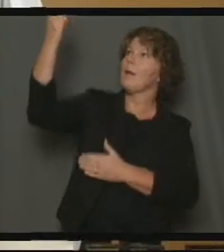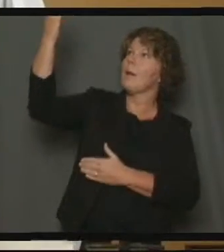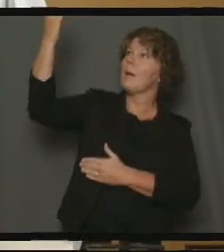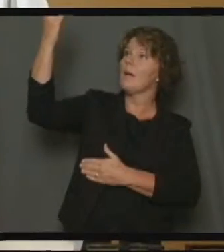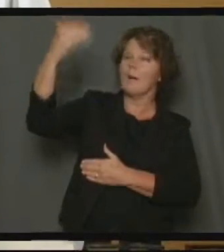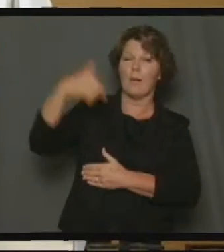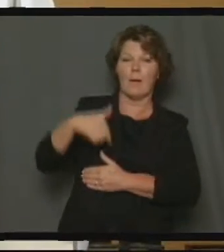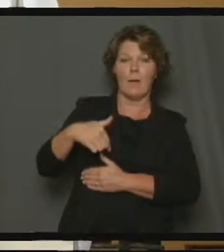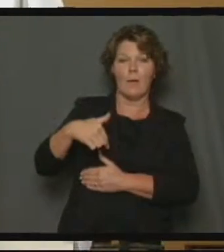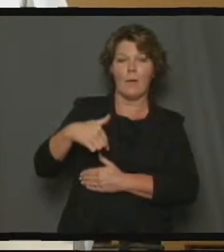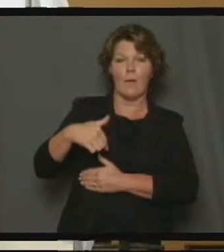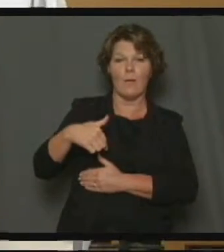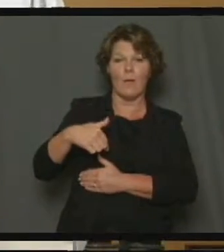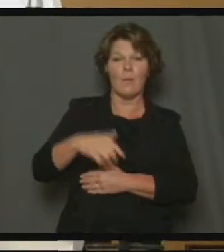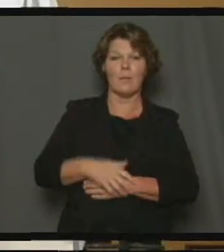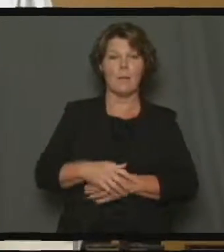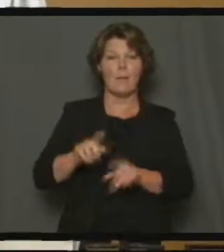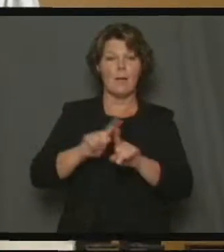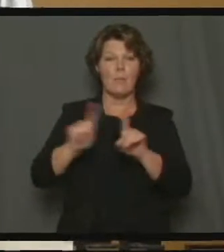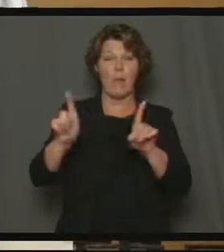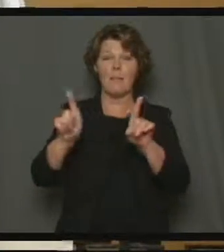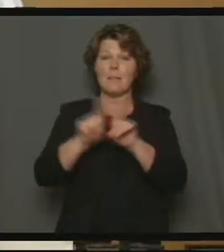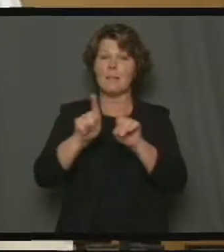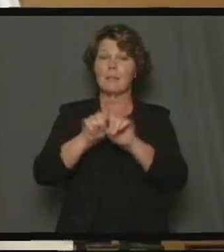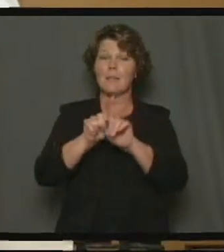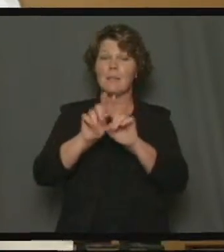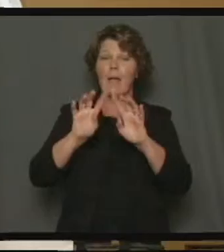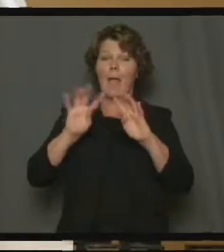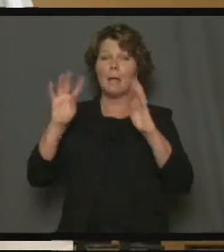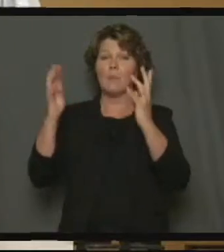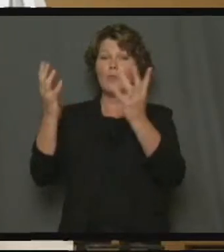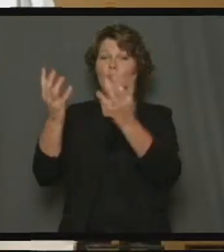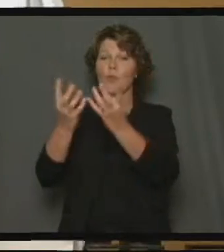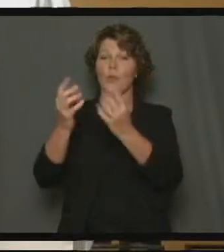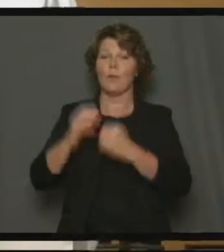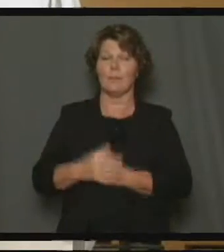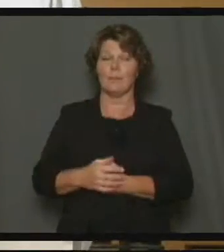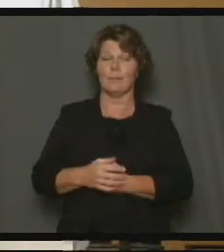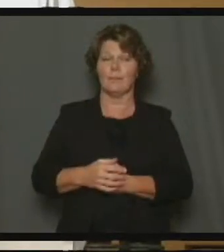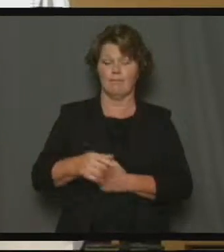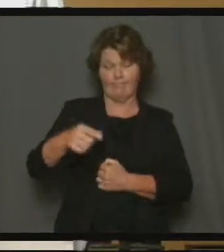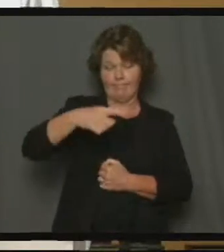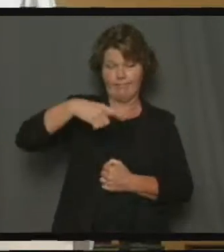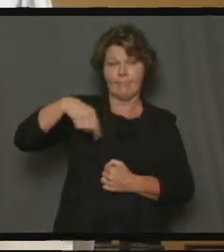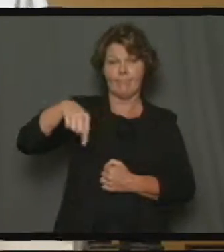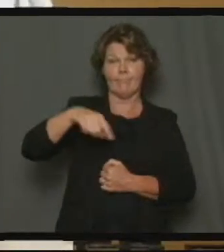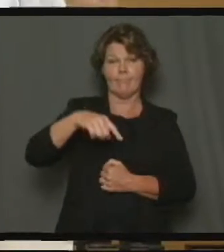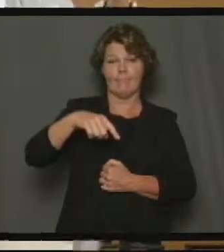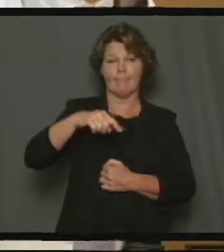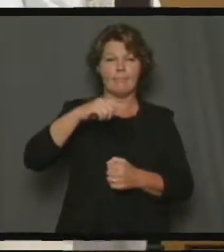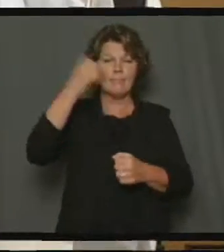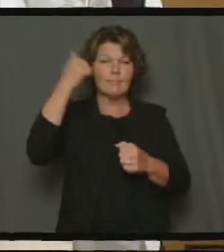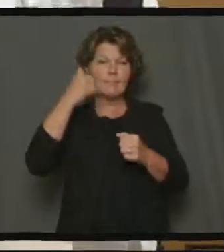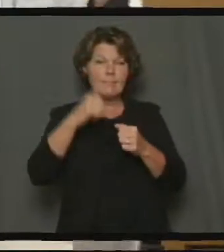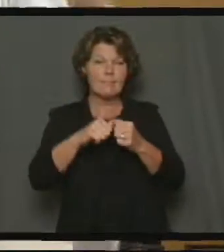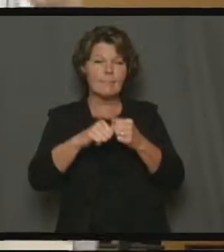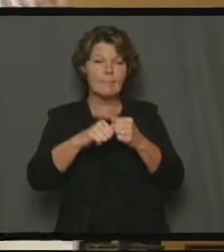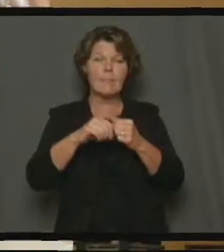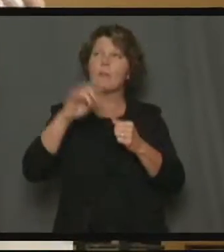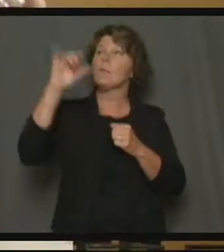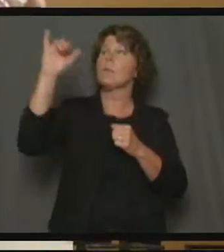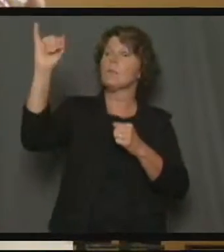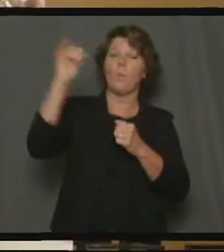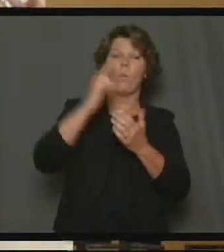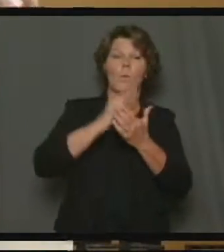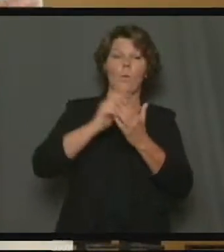But the writer to the Hebrews does not stop at a simple reminder that the saints surround